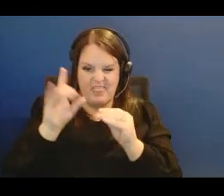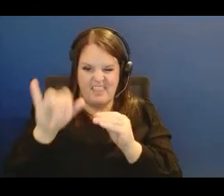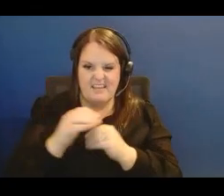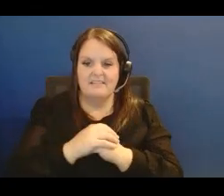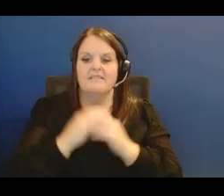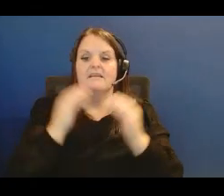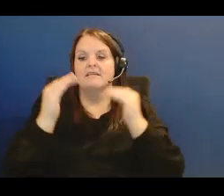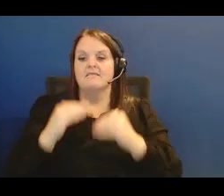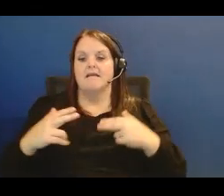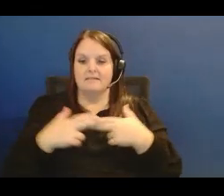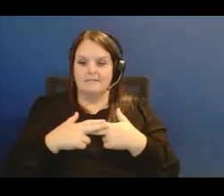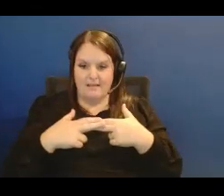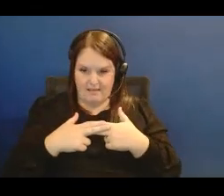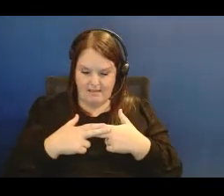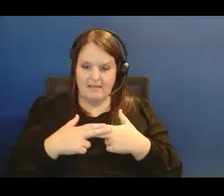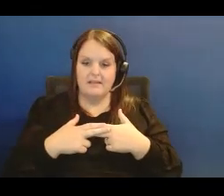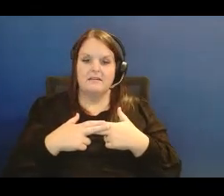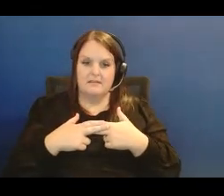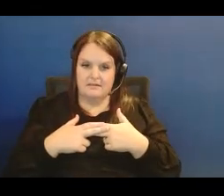next slide,